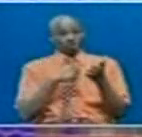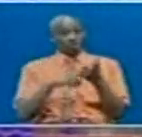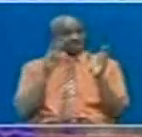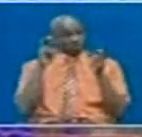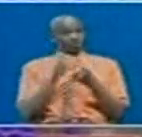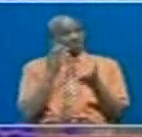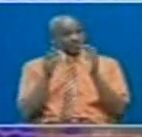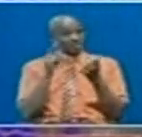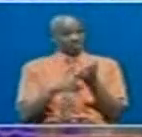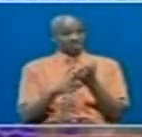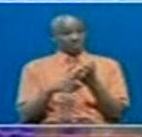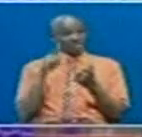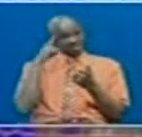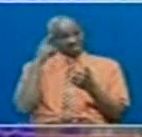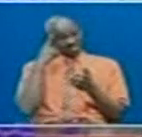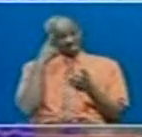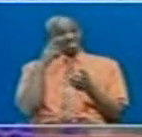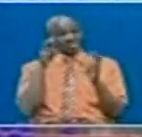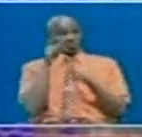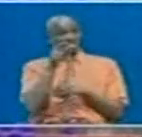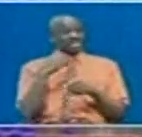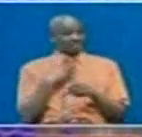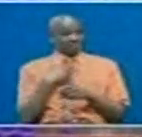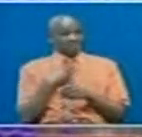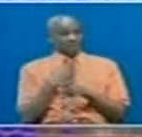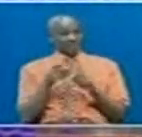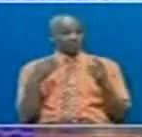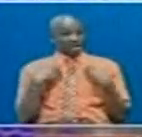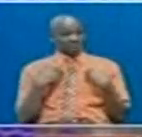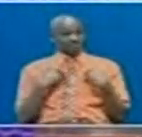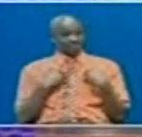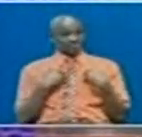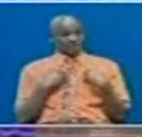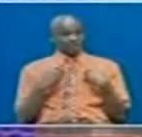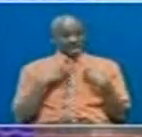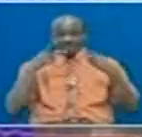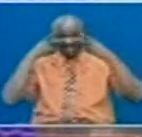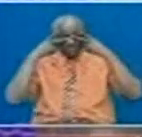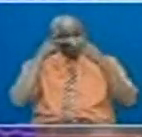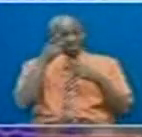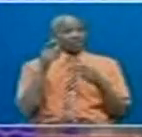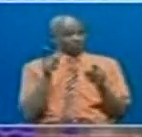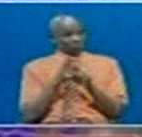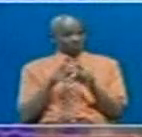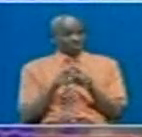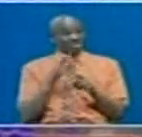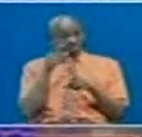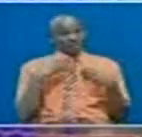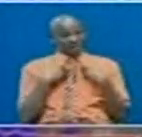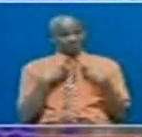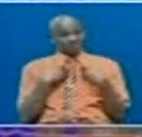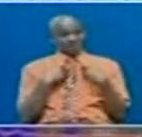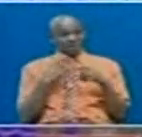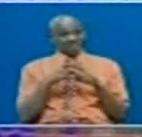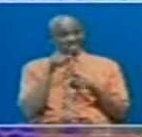wrong. It's a local issue, but we have a kite called the Al-Shabaab. That's what we have. And